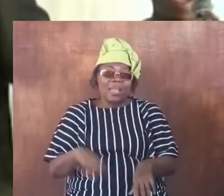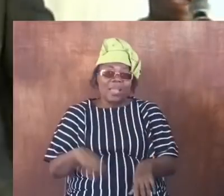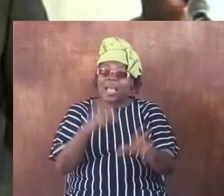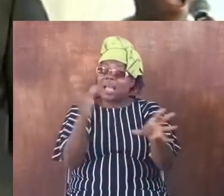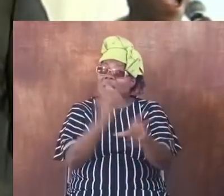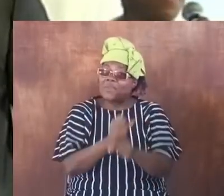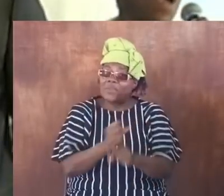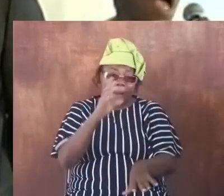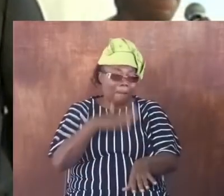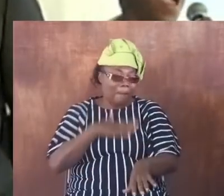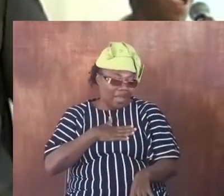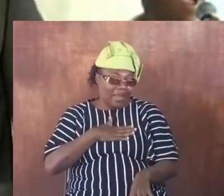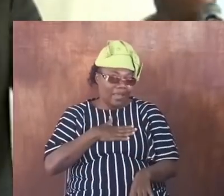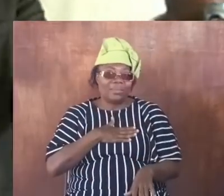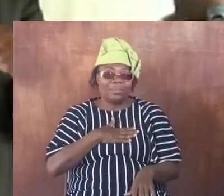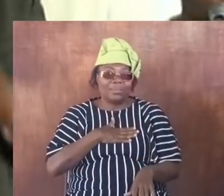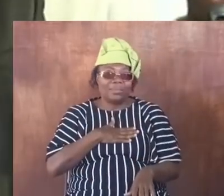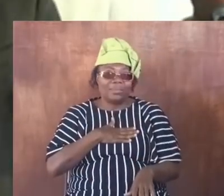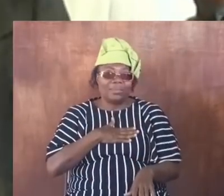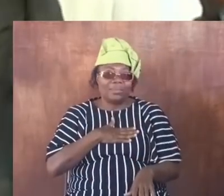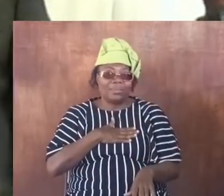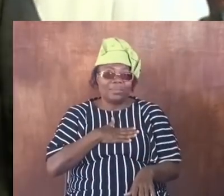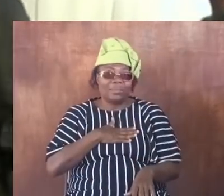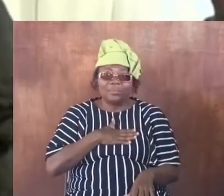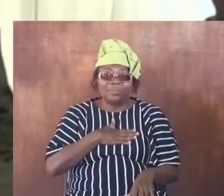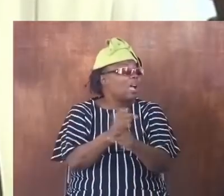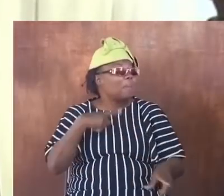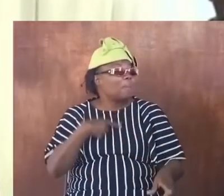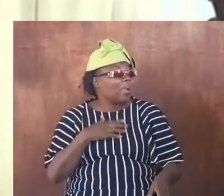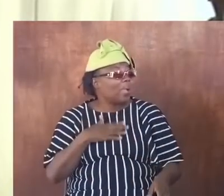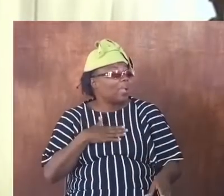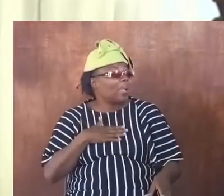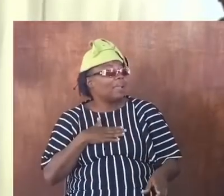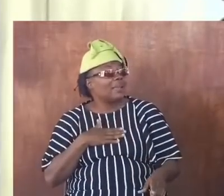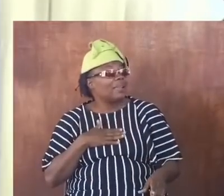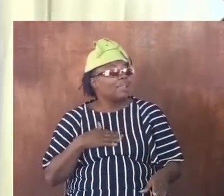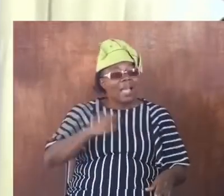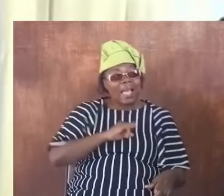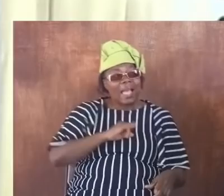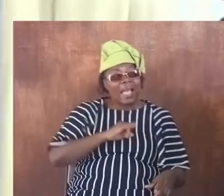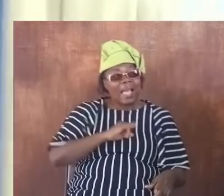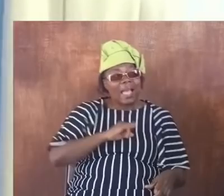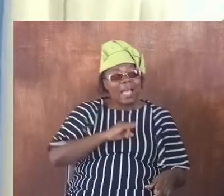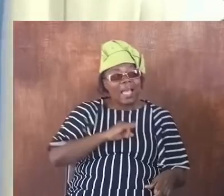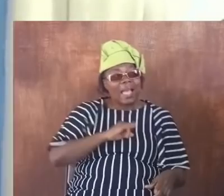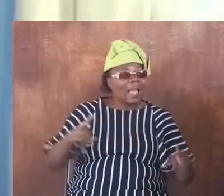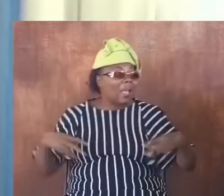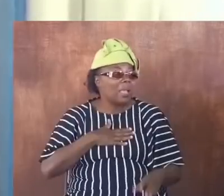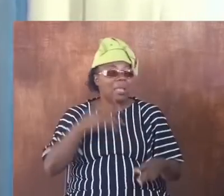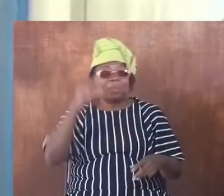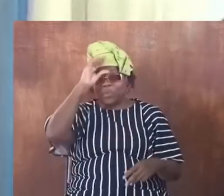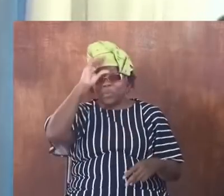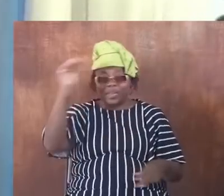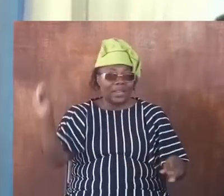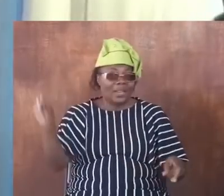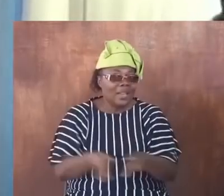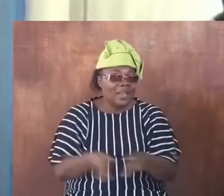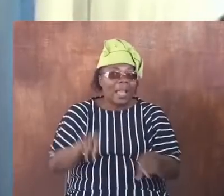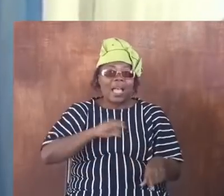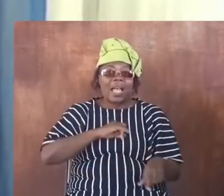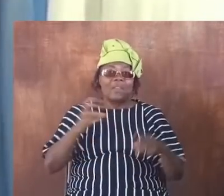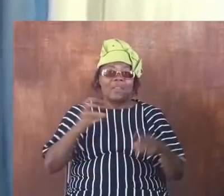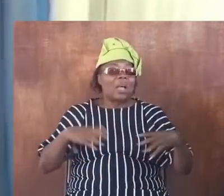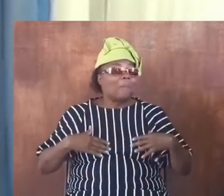Yes, I've got mine. I've got mine. I've got mine.